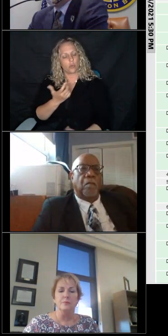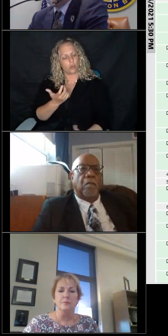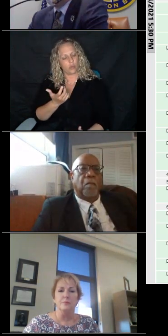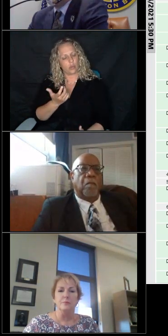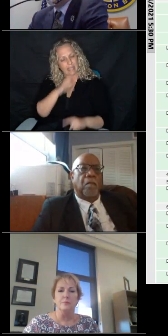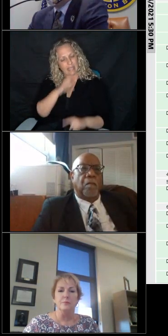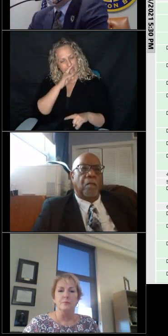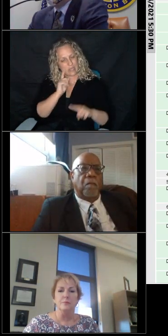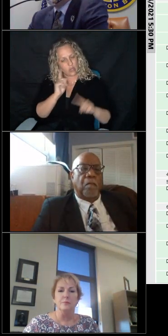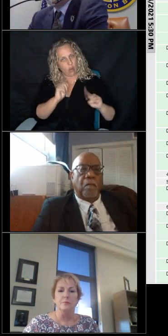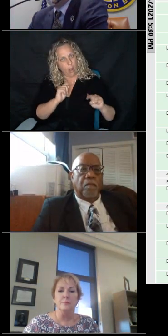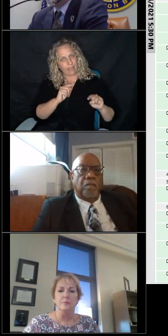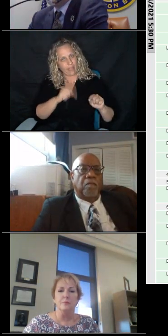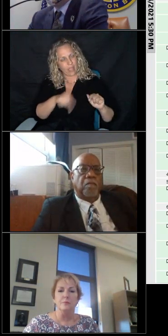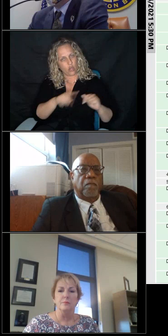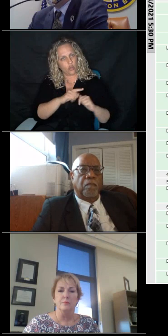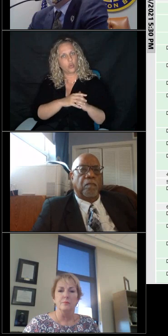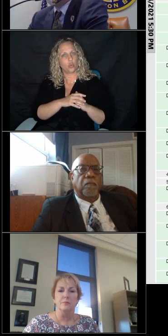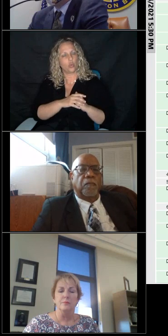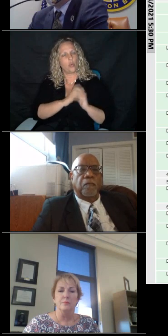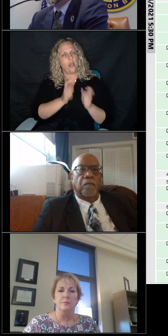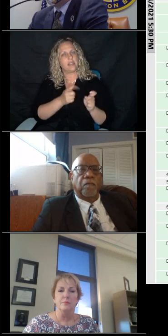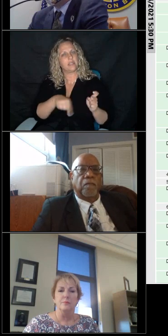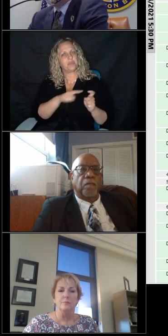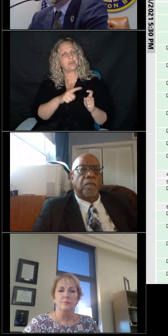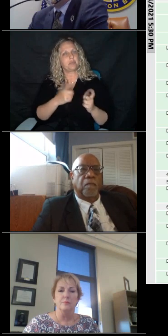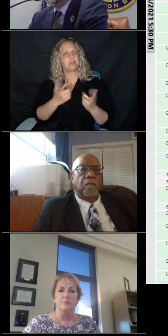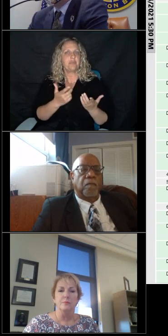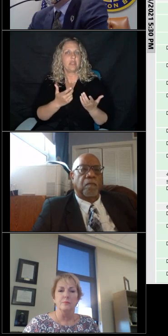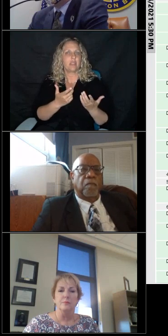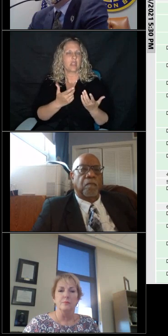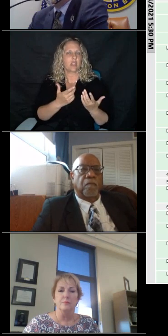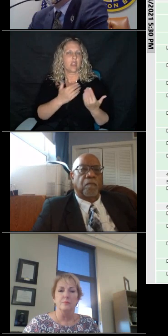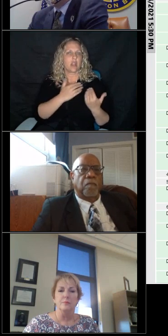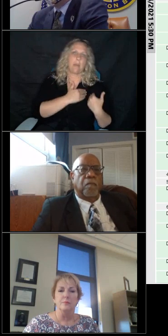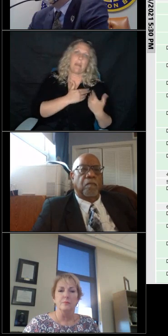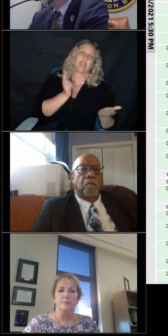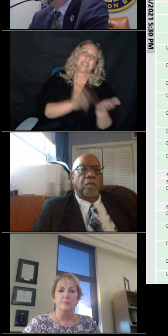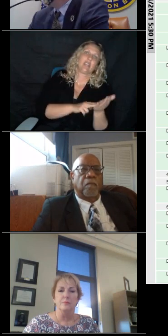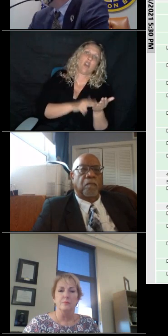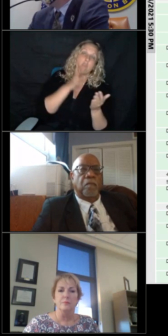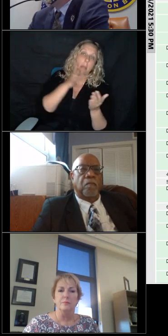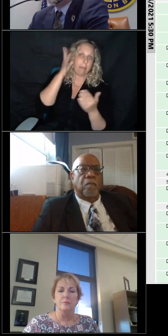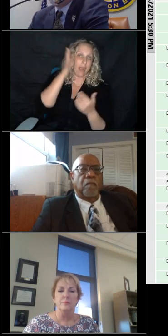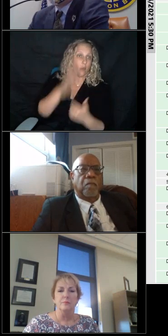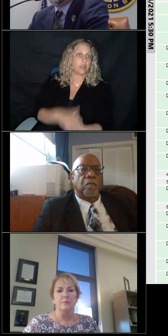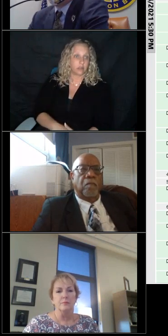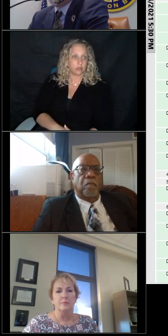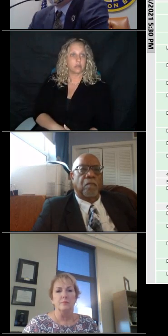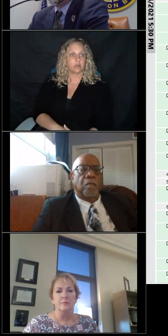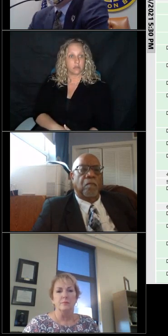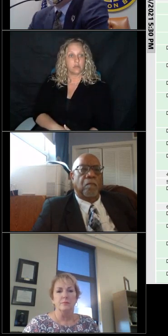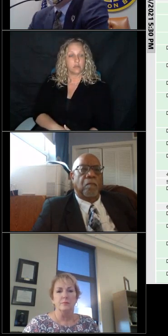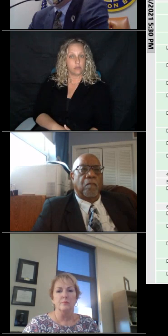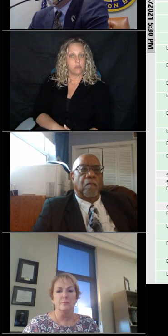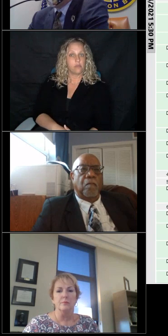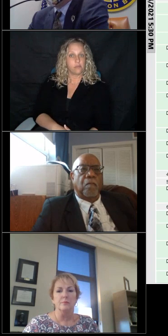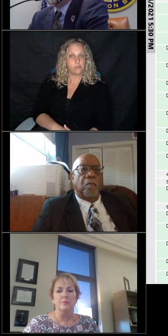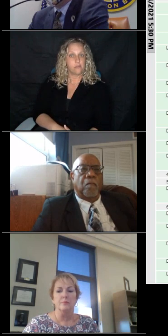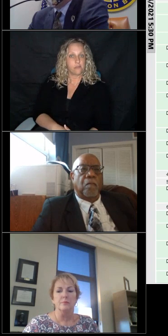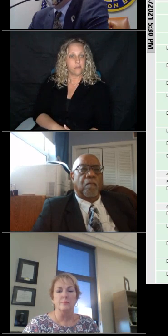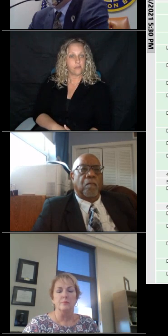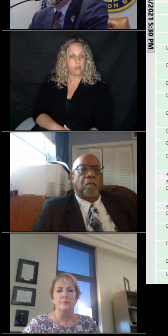that are coming there the liability sign off from the parents, Correct, that's what I was gonna say. so that, you know, similar